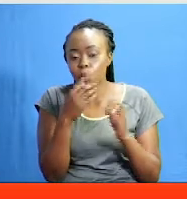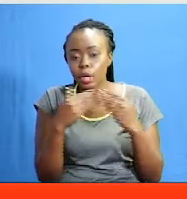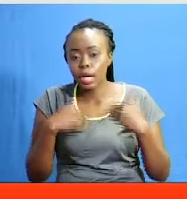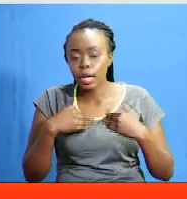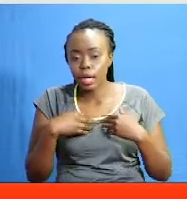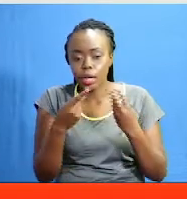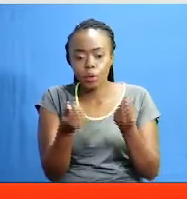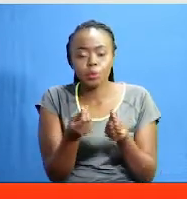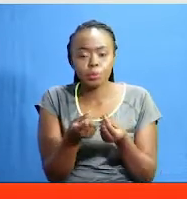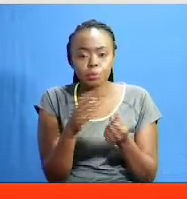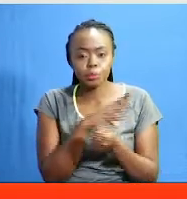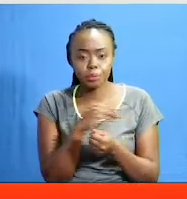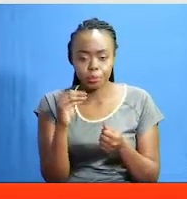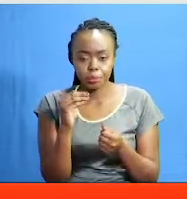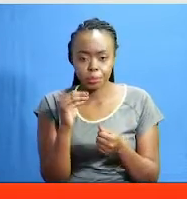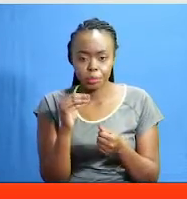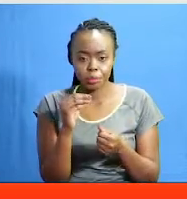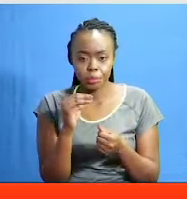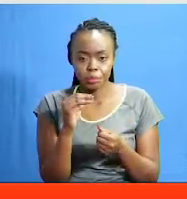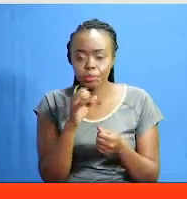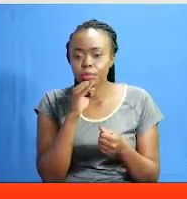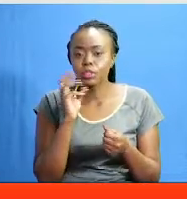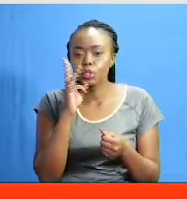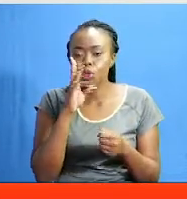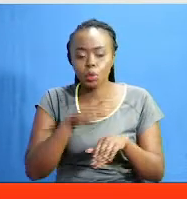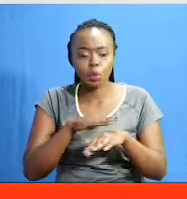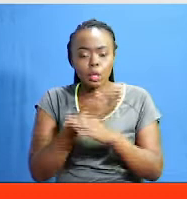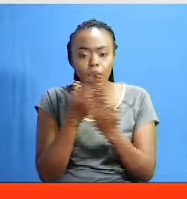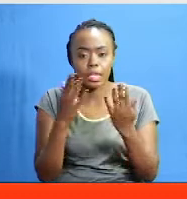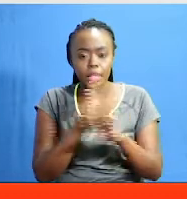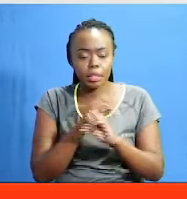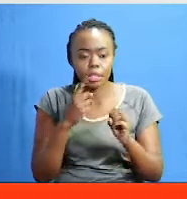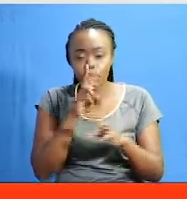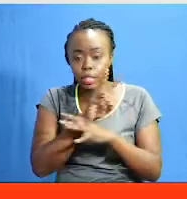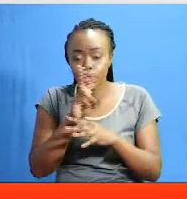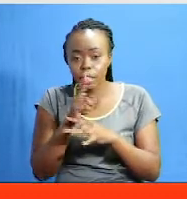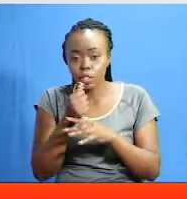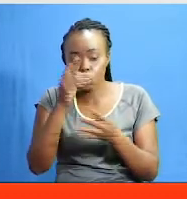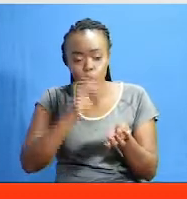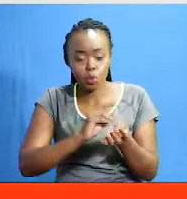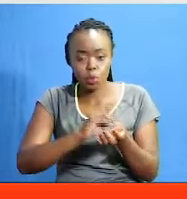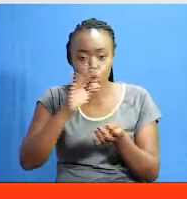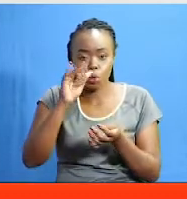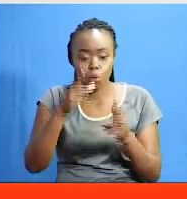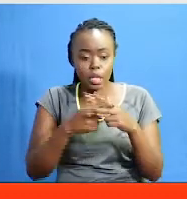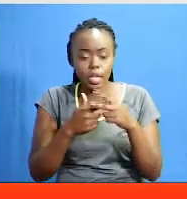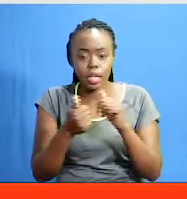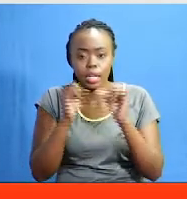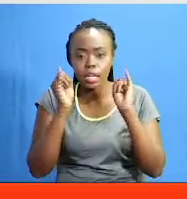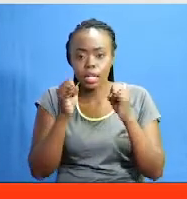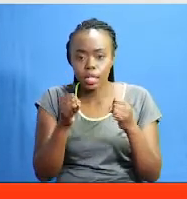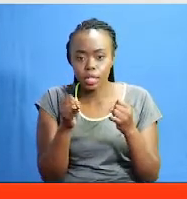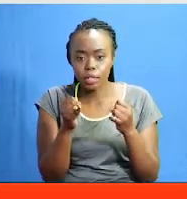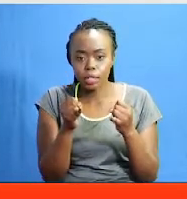those who had the money, and it was not a good thing. It's happy to see Dr. Jacob starting